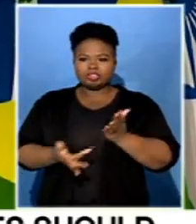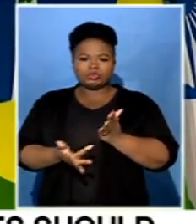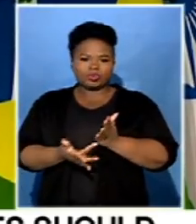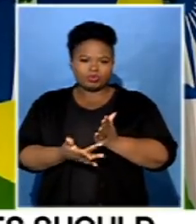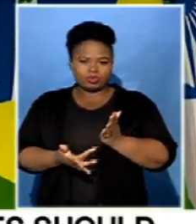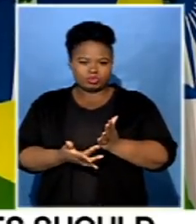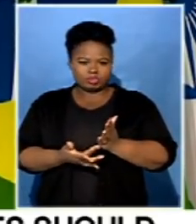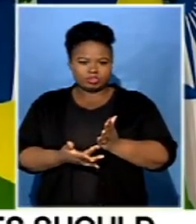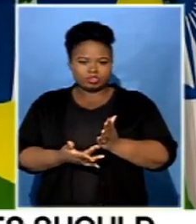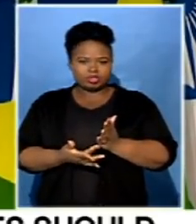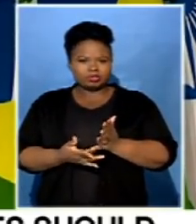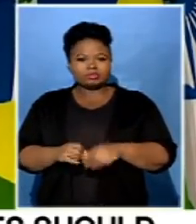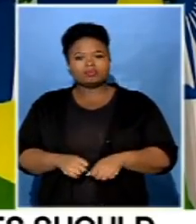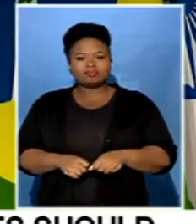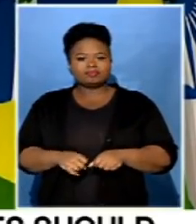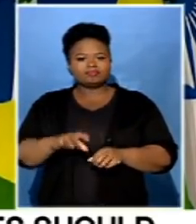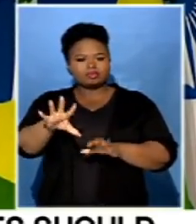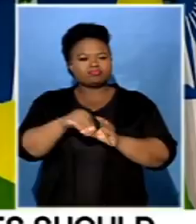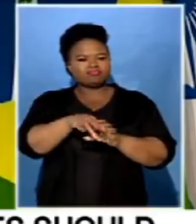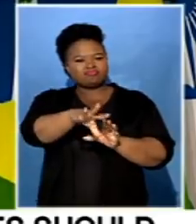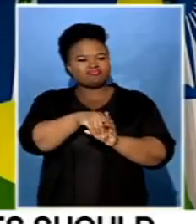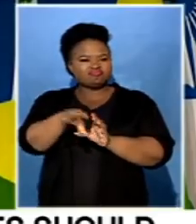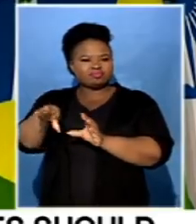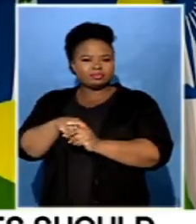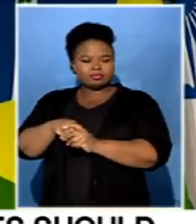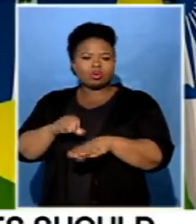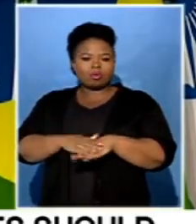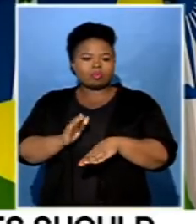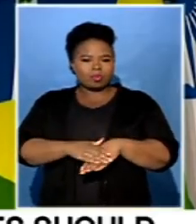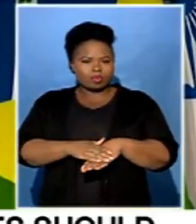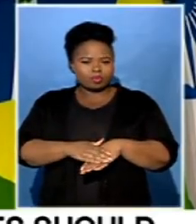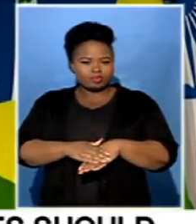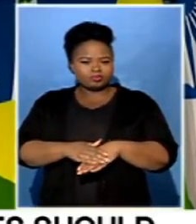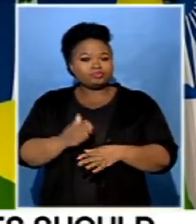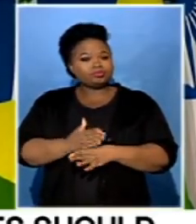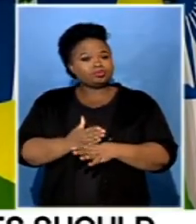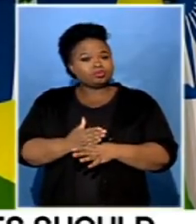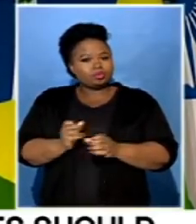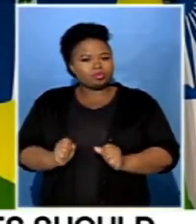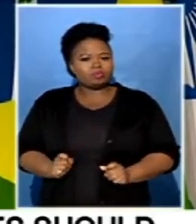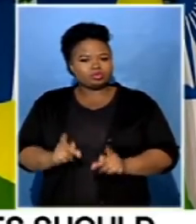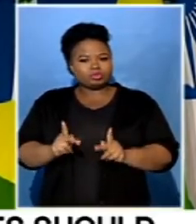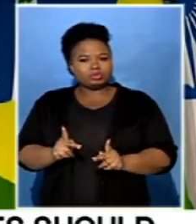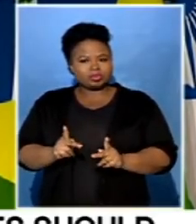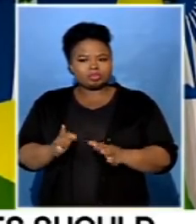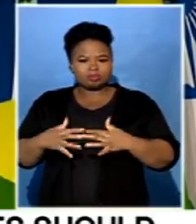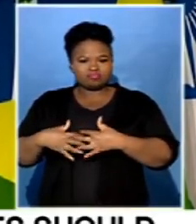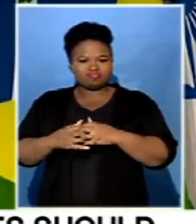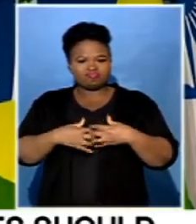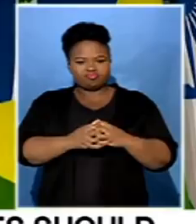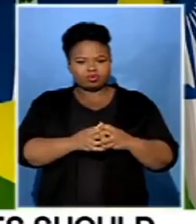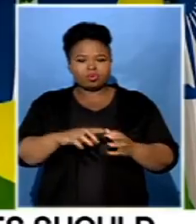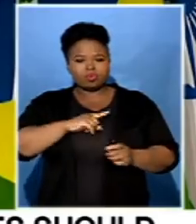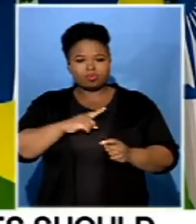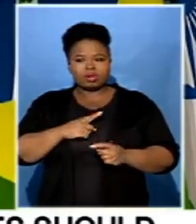industries, and we should create new job opportunities in the process of fostering